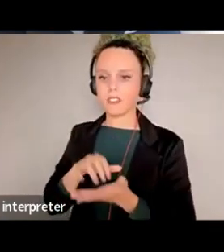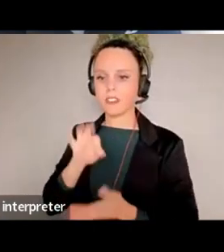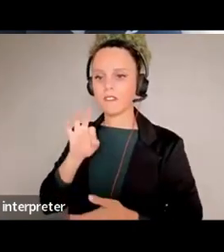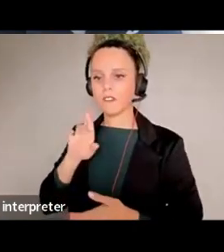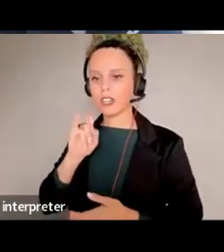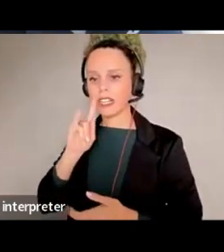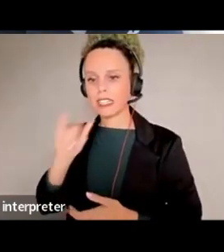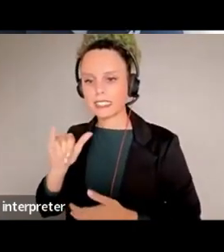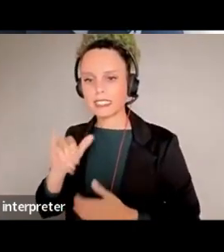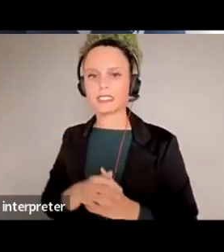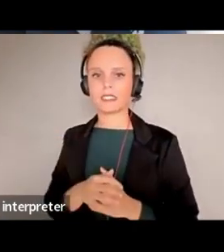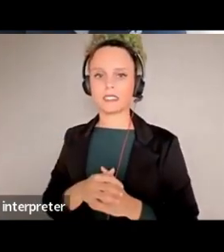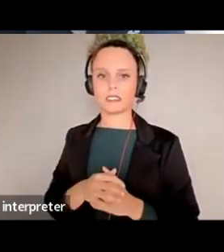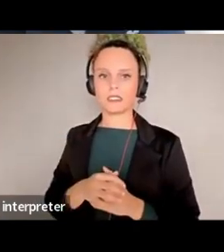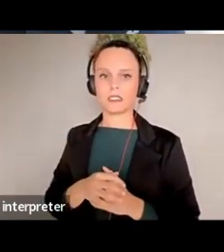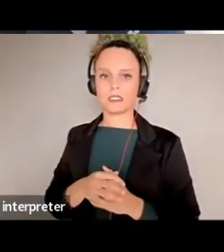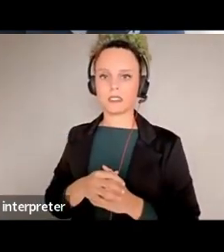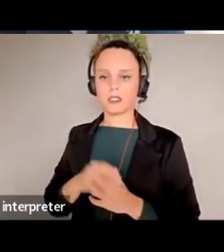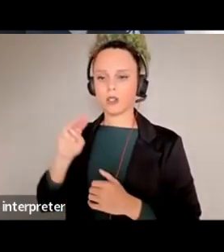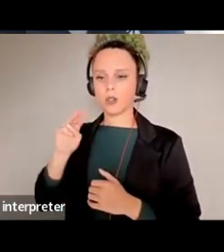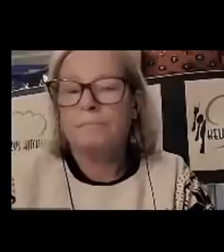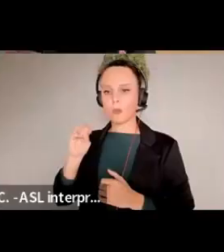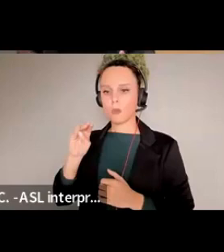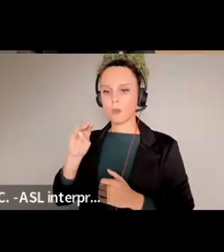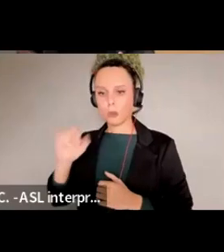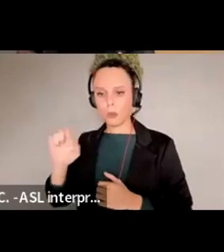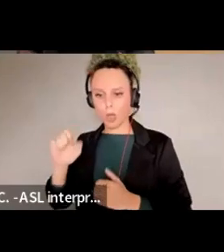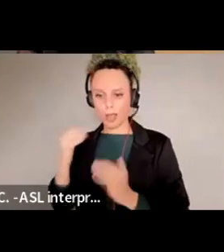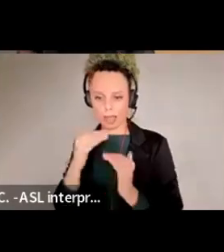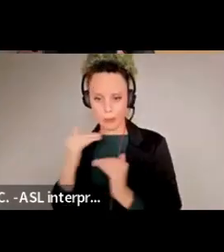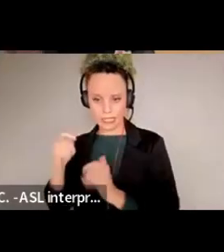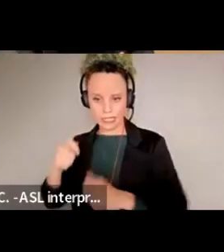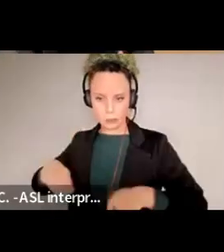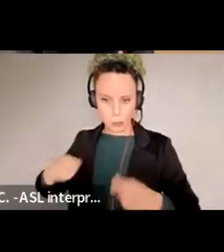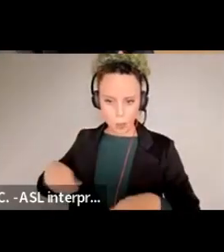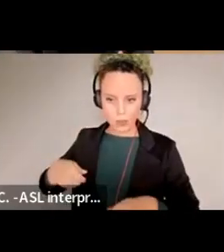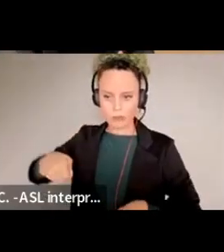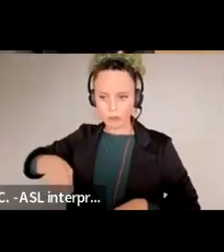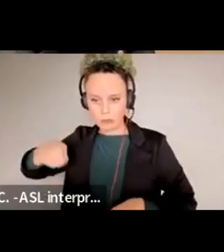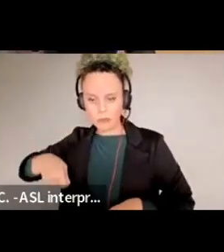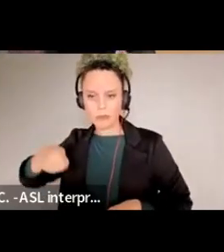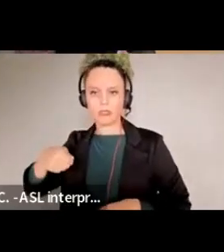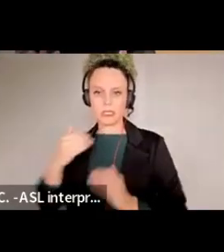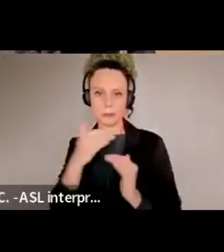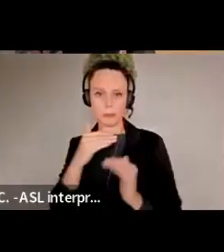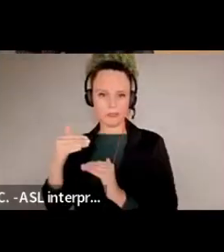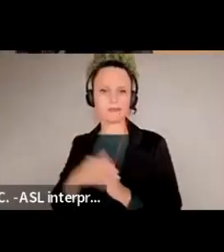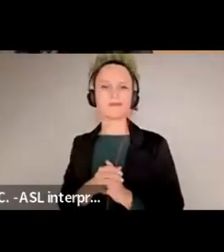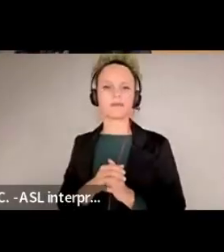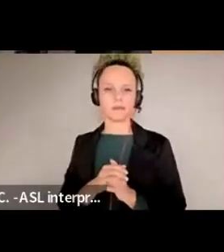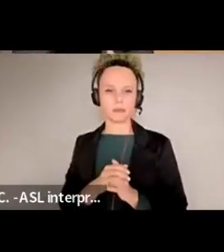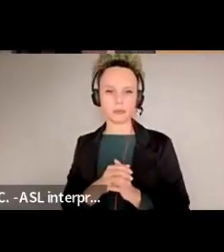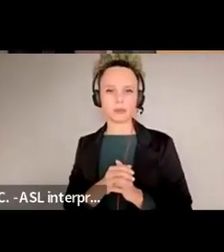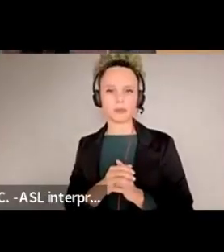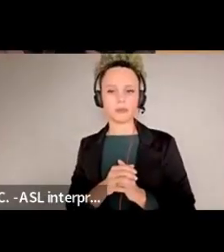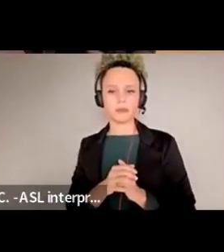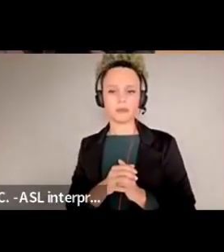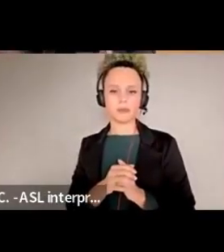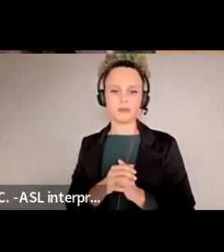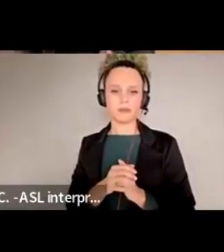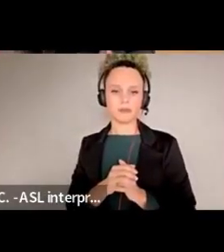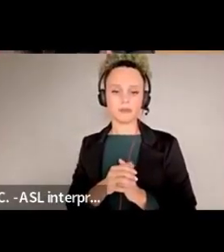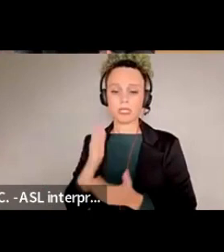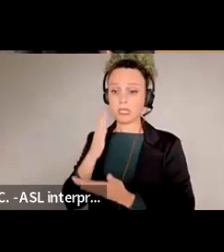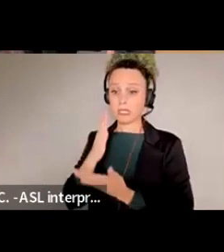among older adults, which includes frailty, mobile limitations, and disability. And